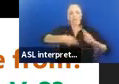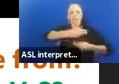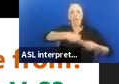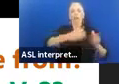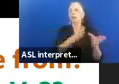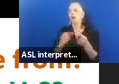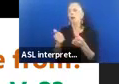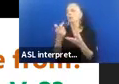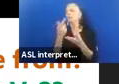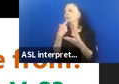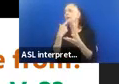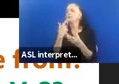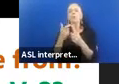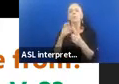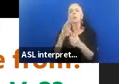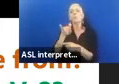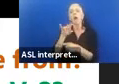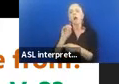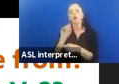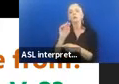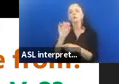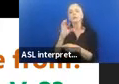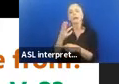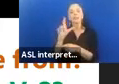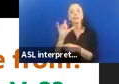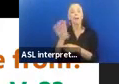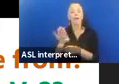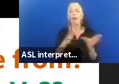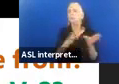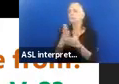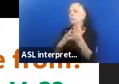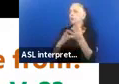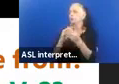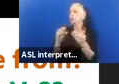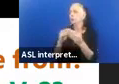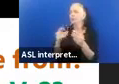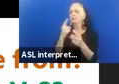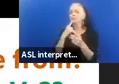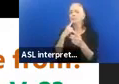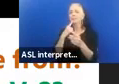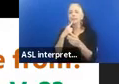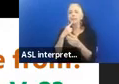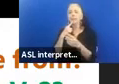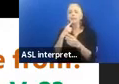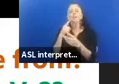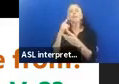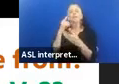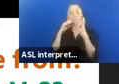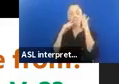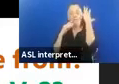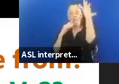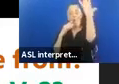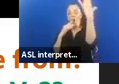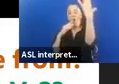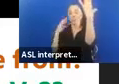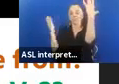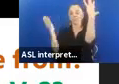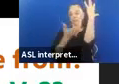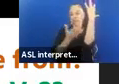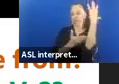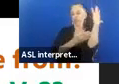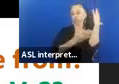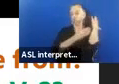lab. There have been a few stories about the relationship between deforestation and